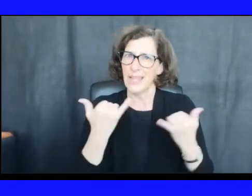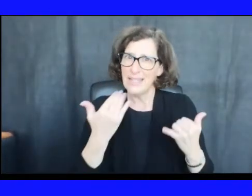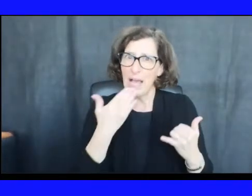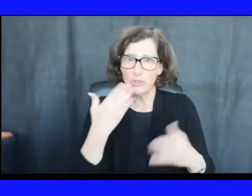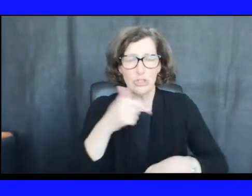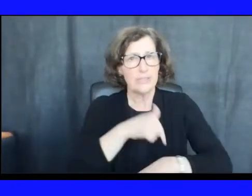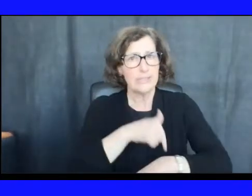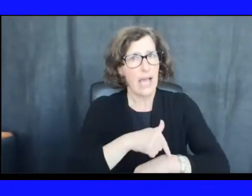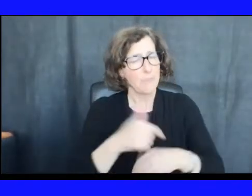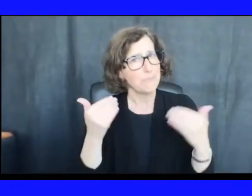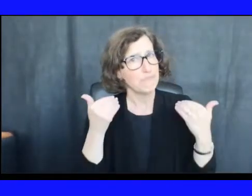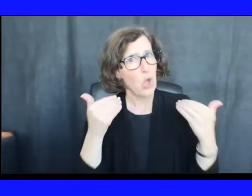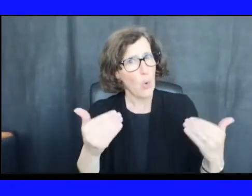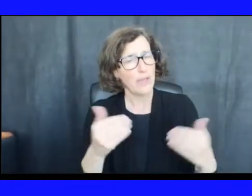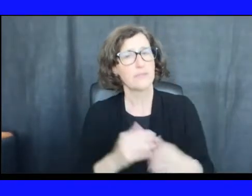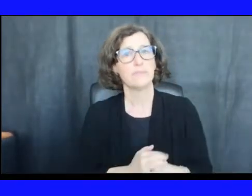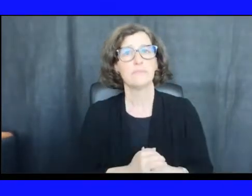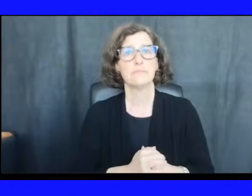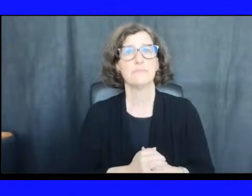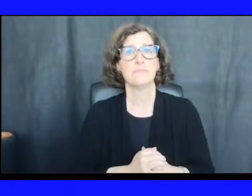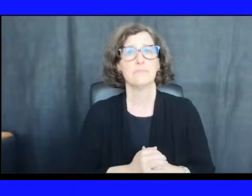that extremely useful.